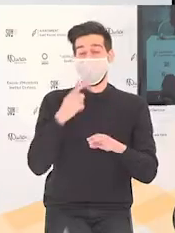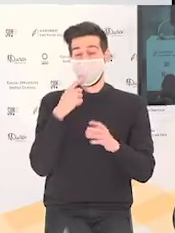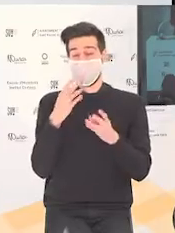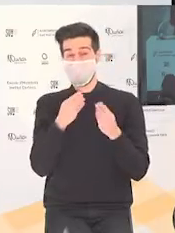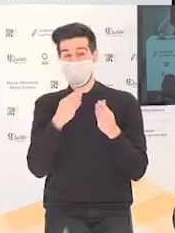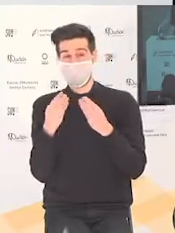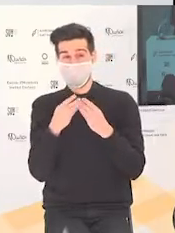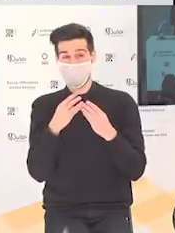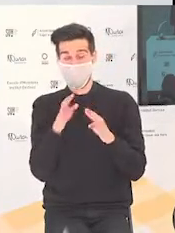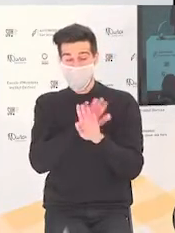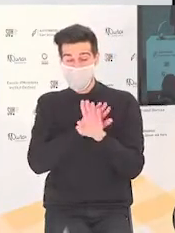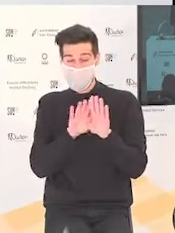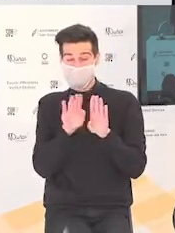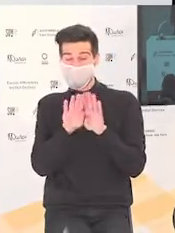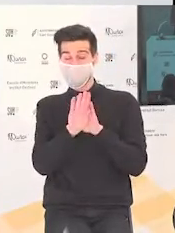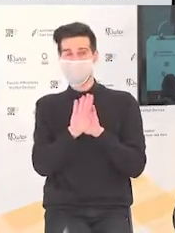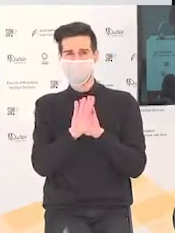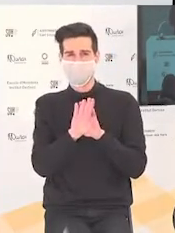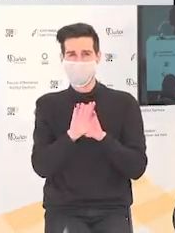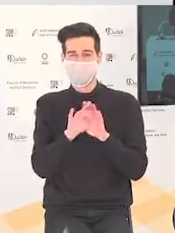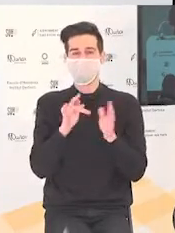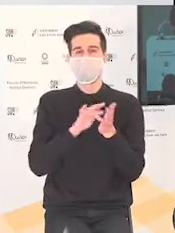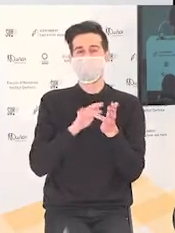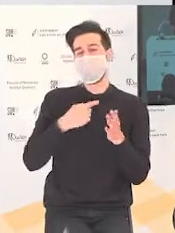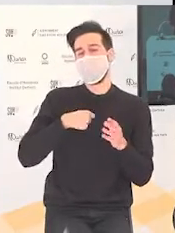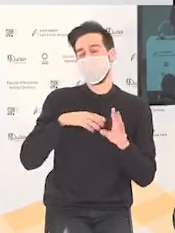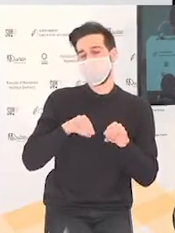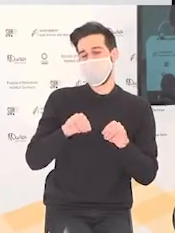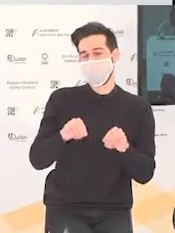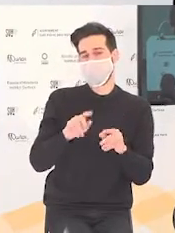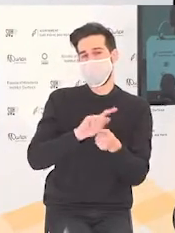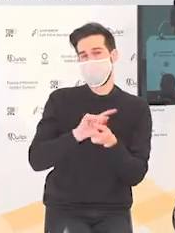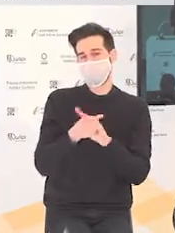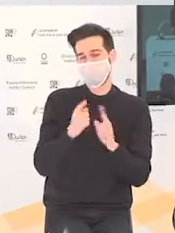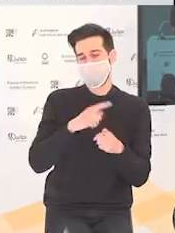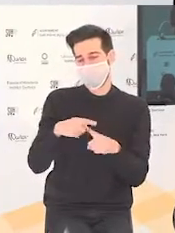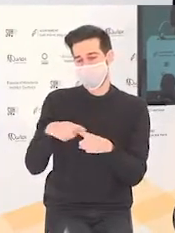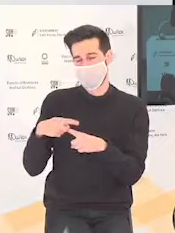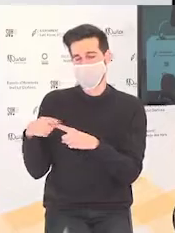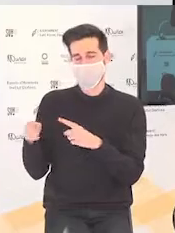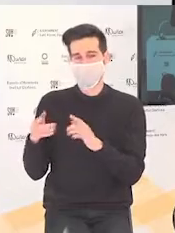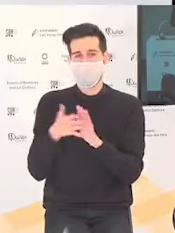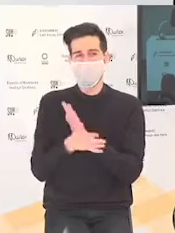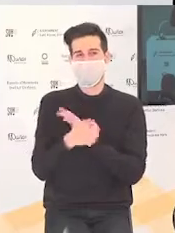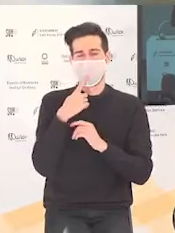utilizar otros ingredientes para que no se note. So what I'm going to do here is I'm going to add